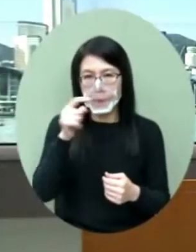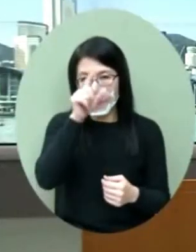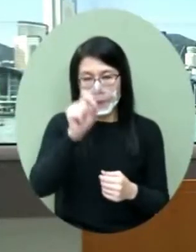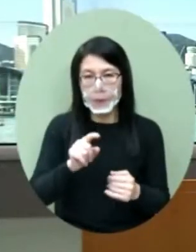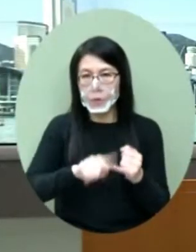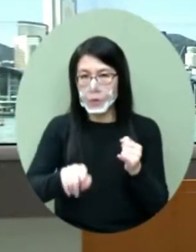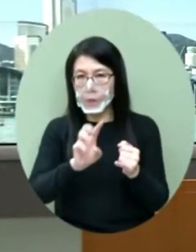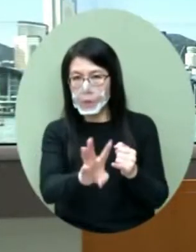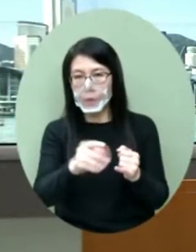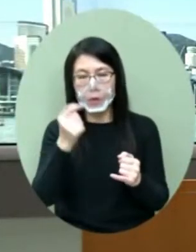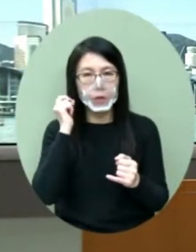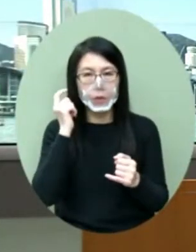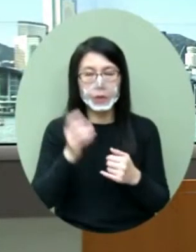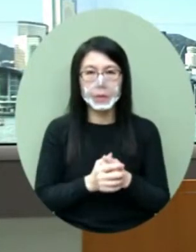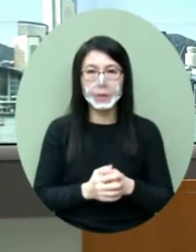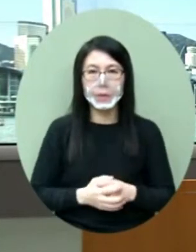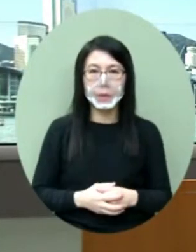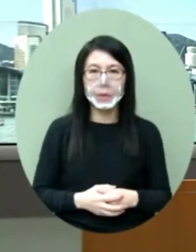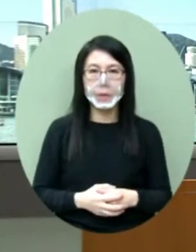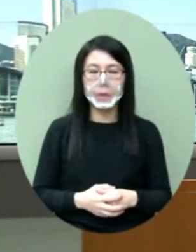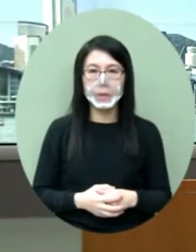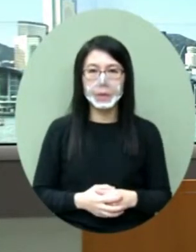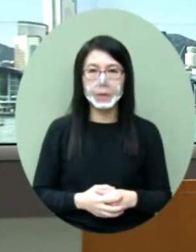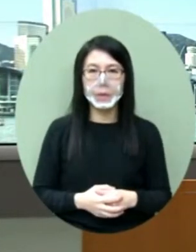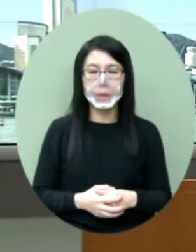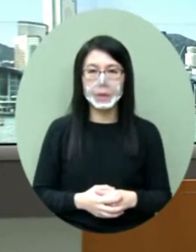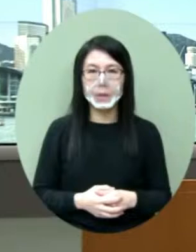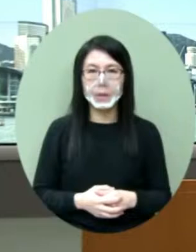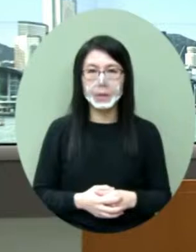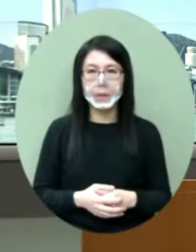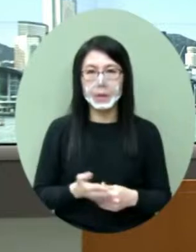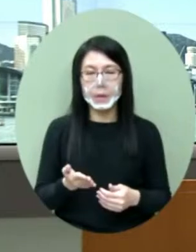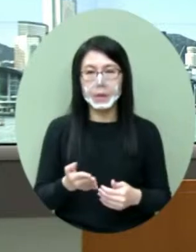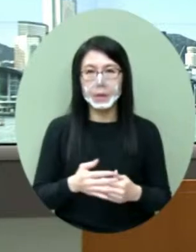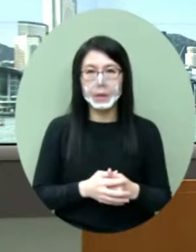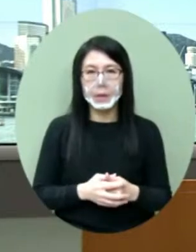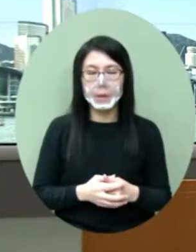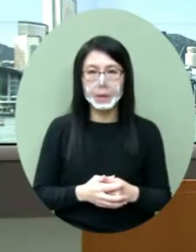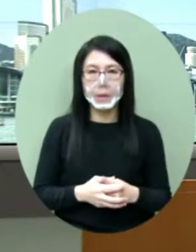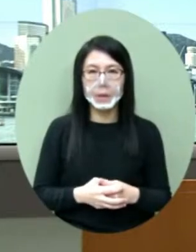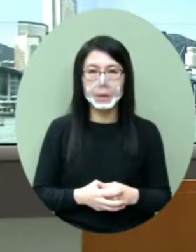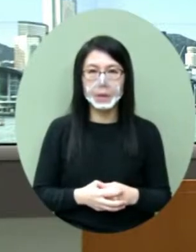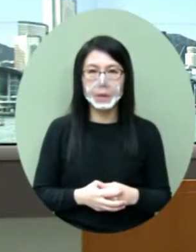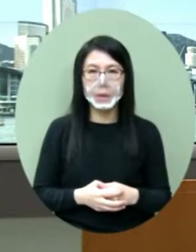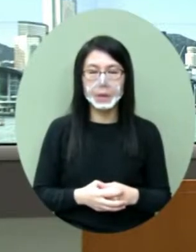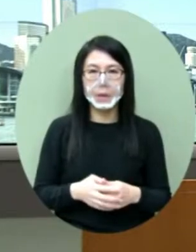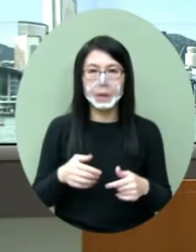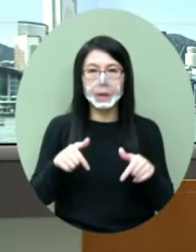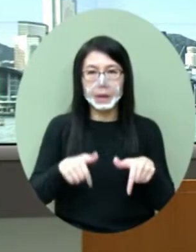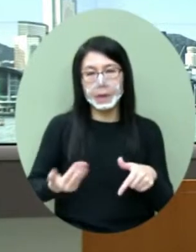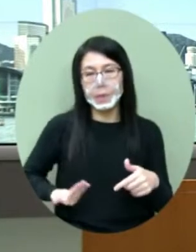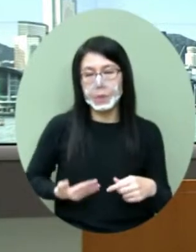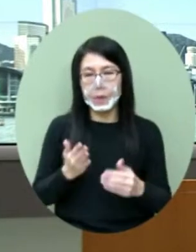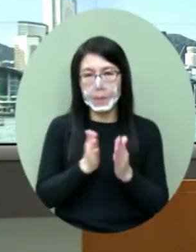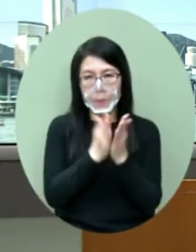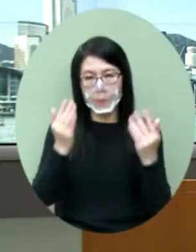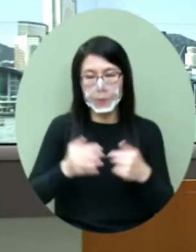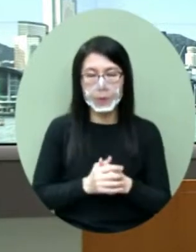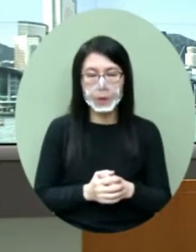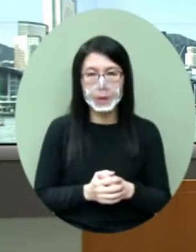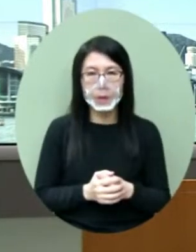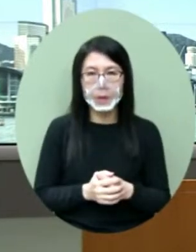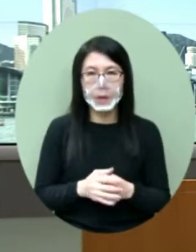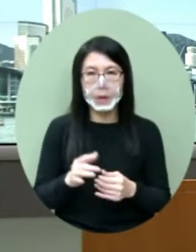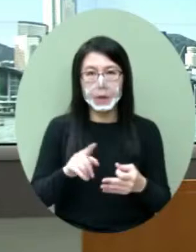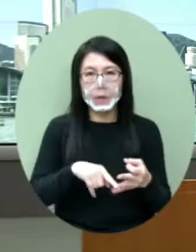effects. Let's take an English question. The lady at the back. Good afternoon from the South China Morning Post. Dr. Chuang, yesterday we